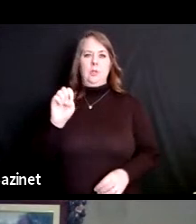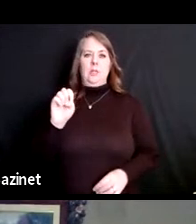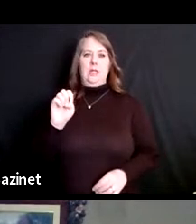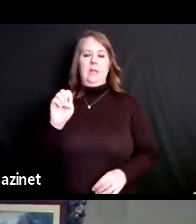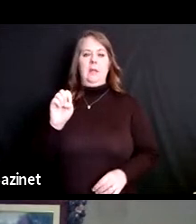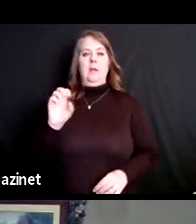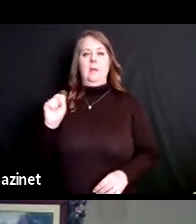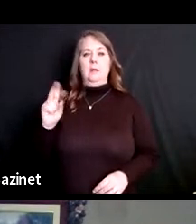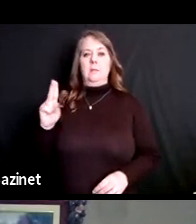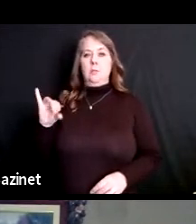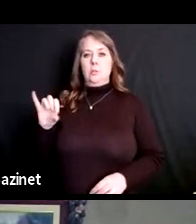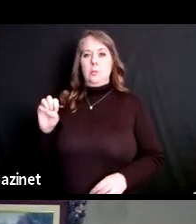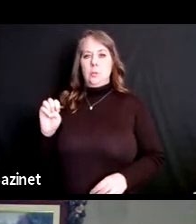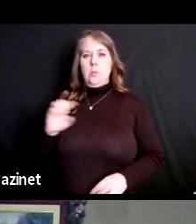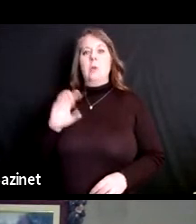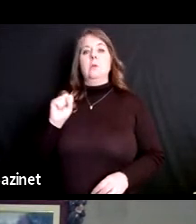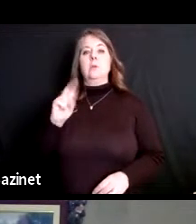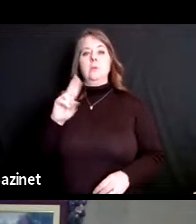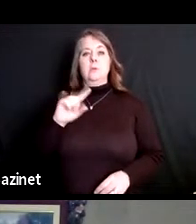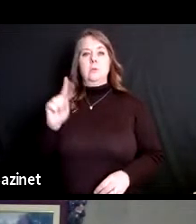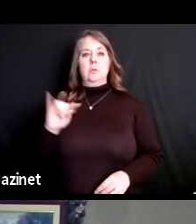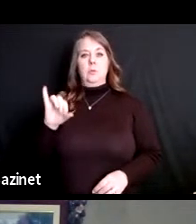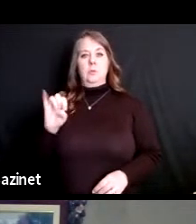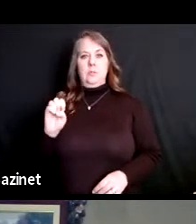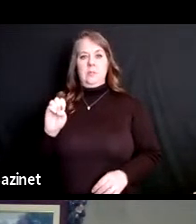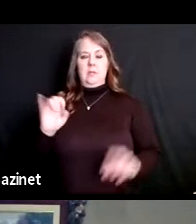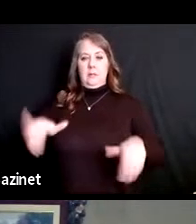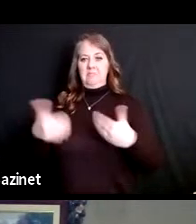your microphone is enabled.